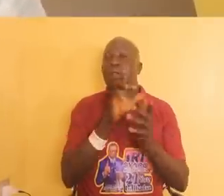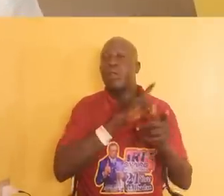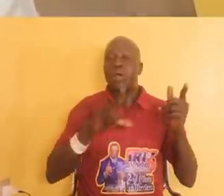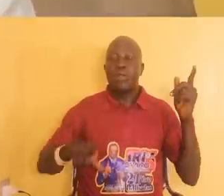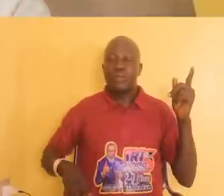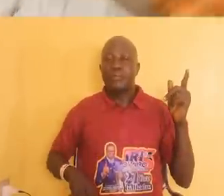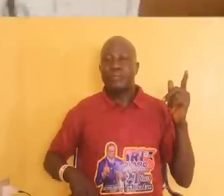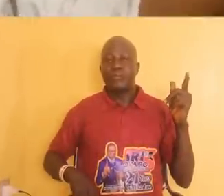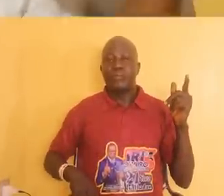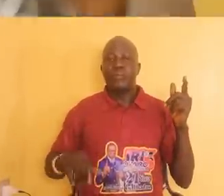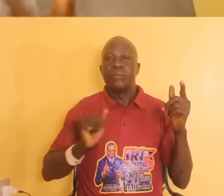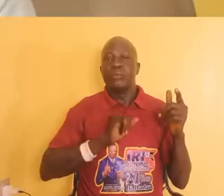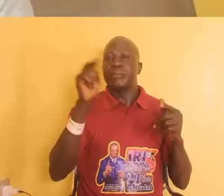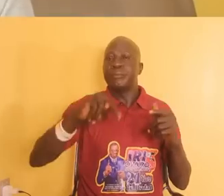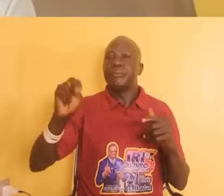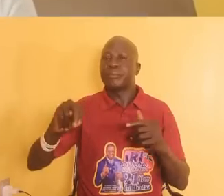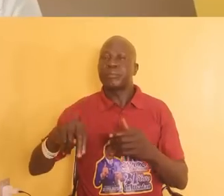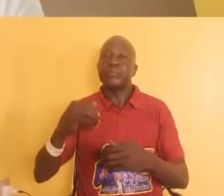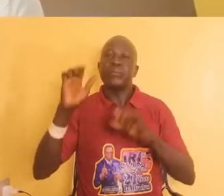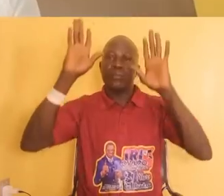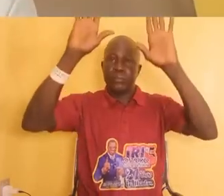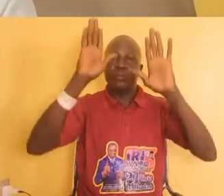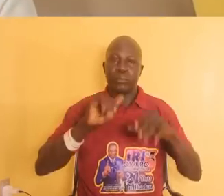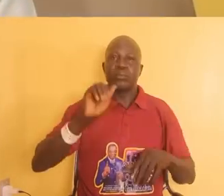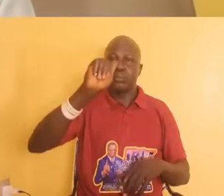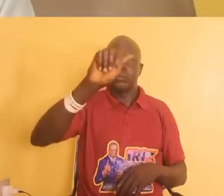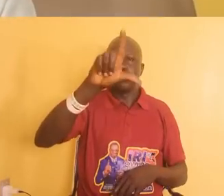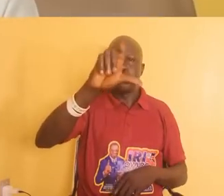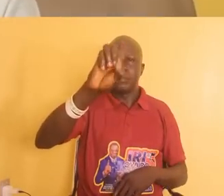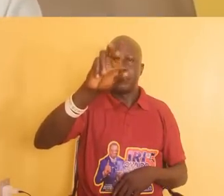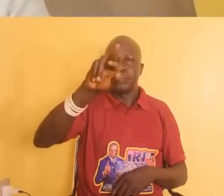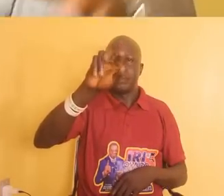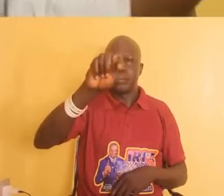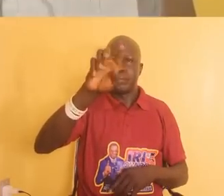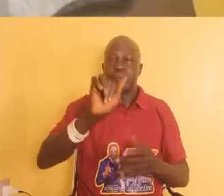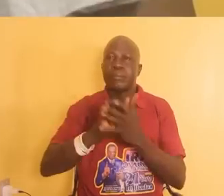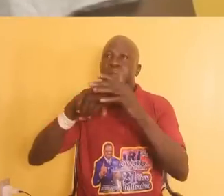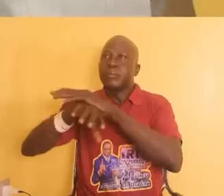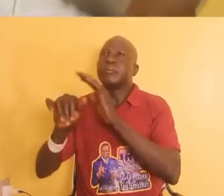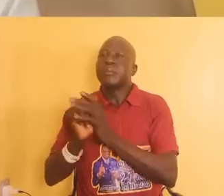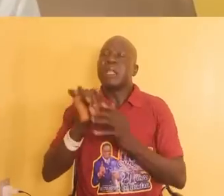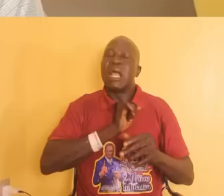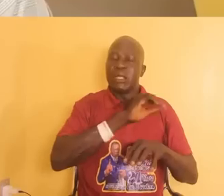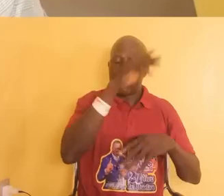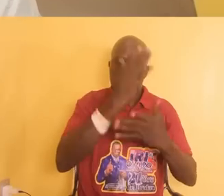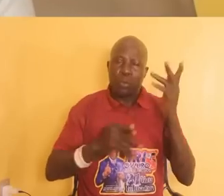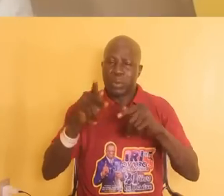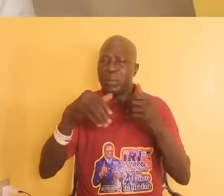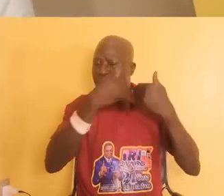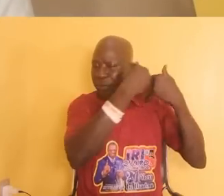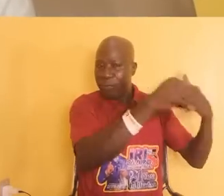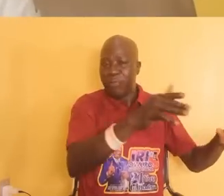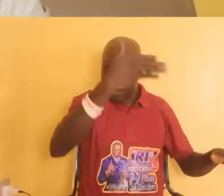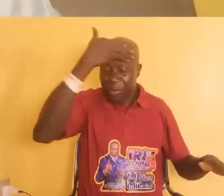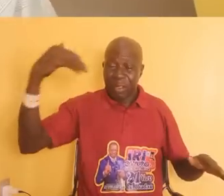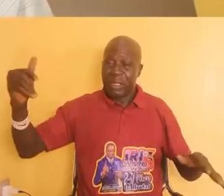Oluwa Lord mo need the miracle alert I need miracle alert e o yes enti en to ti gbagbe mi tele the person that